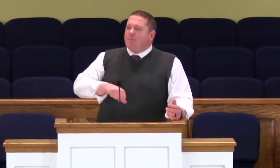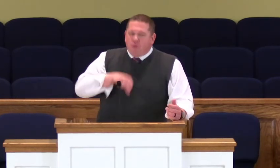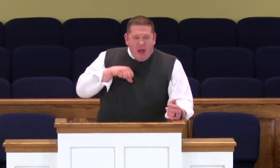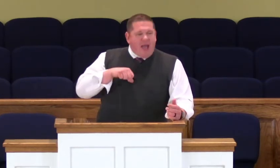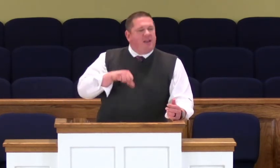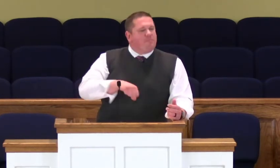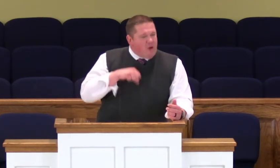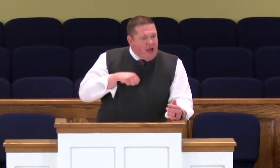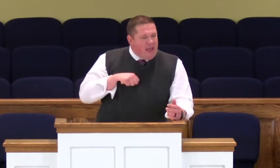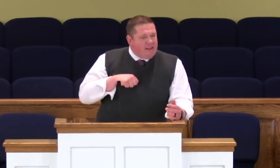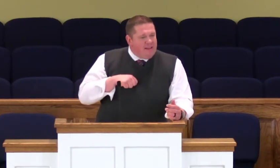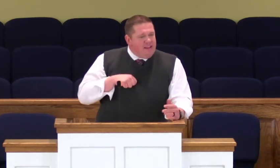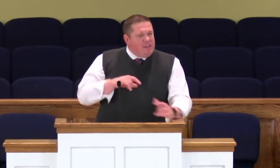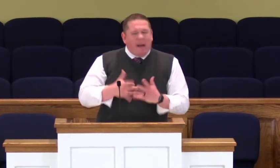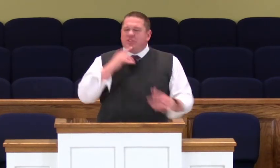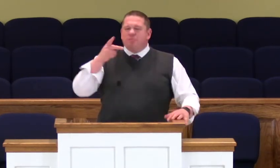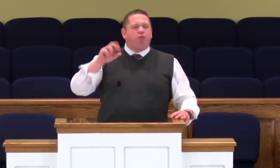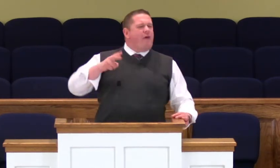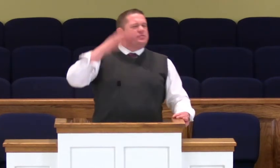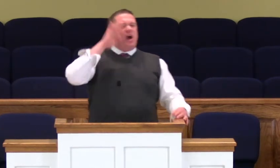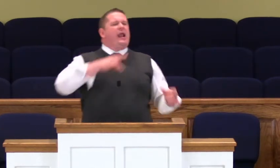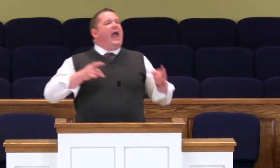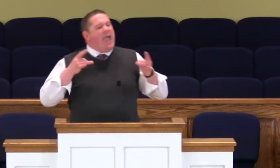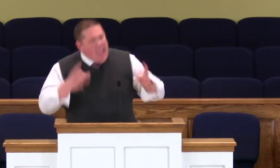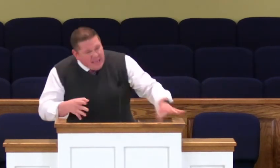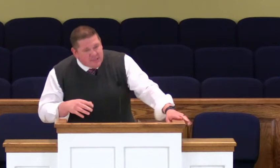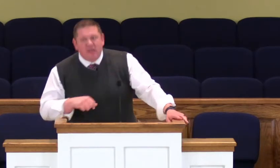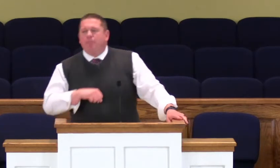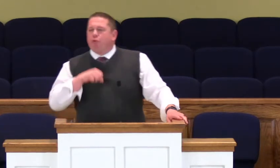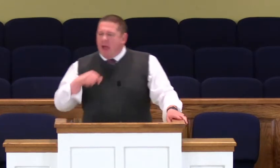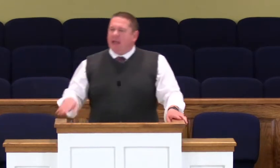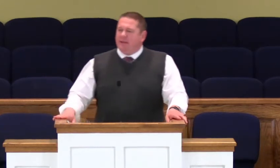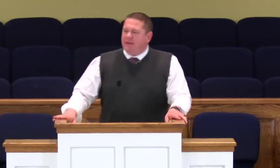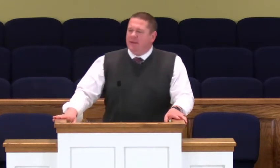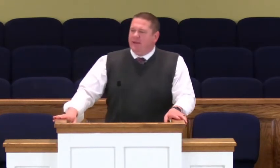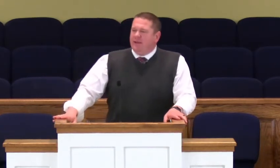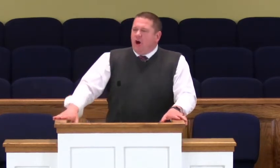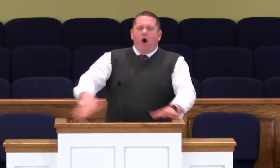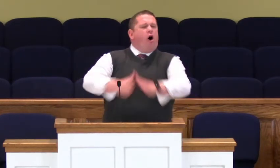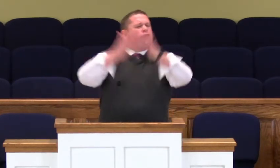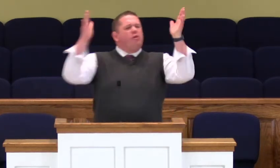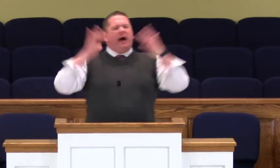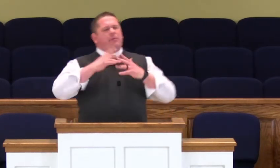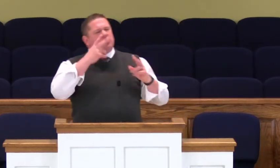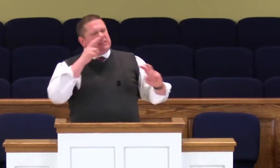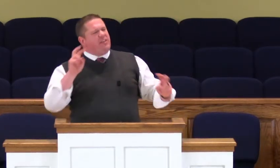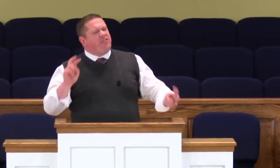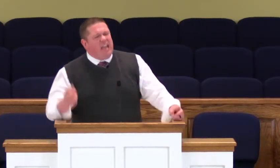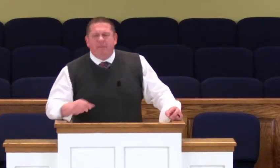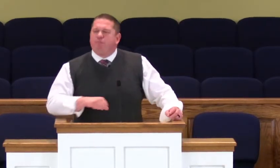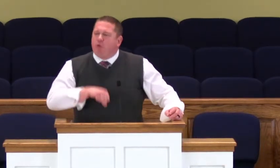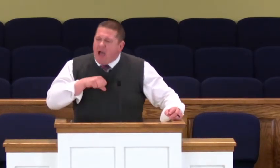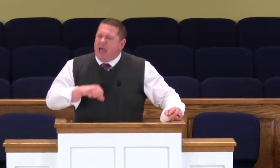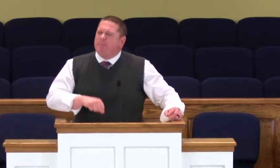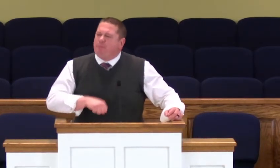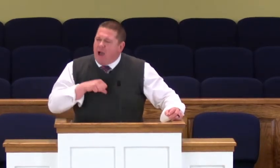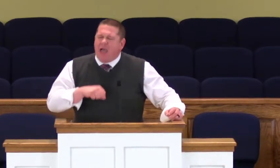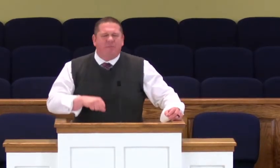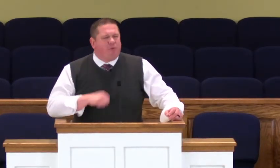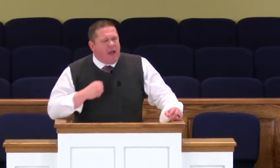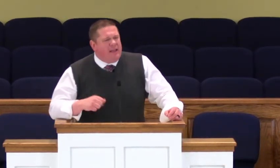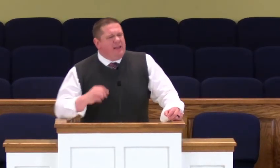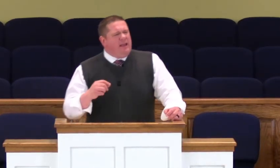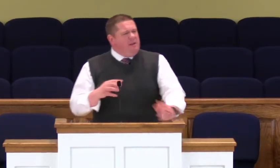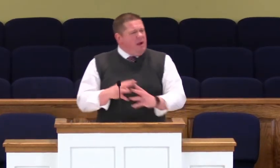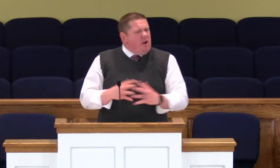Pride, pride, pride. The Bible says in Proverbs, God hates pride. All through the Bible, you'll see the theme of pride and pride